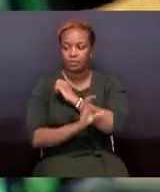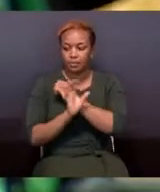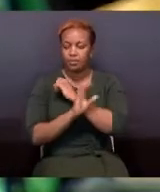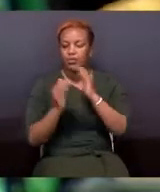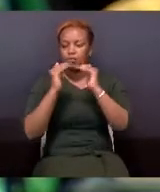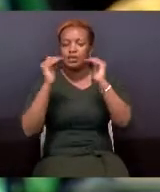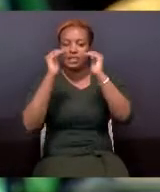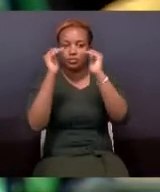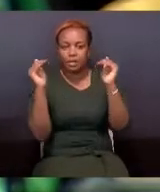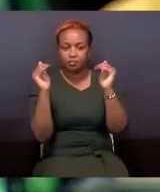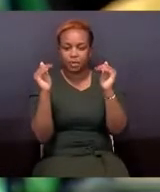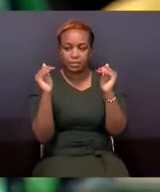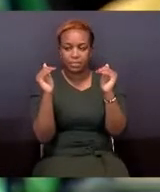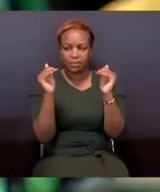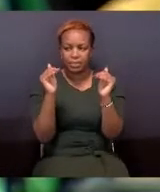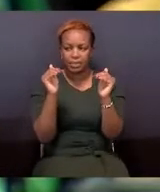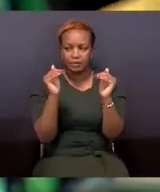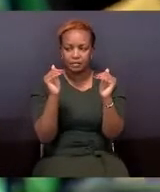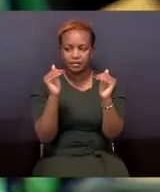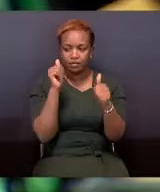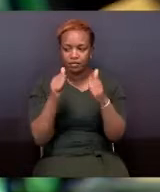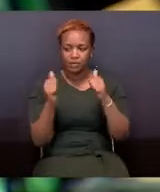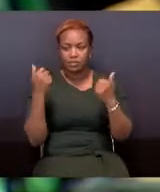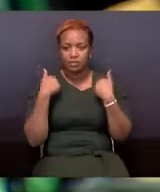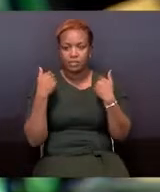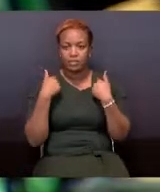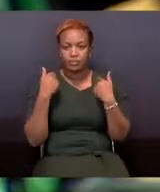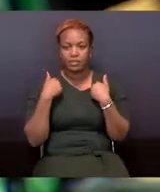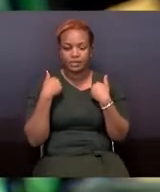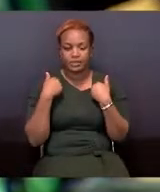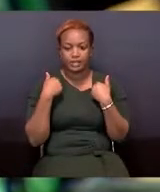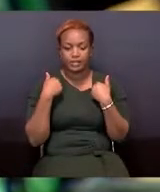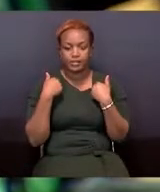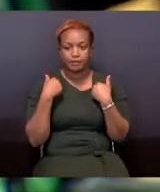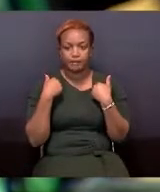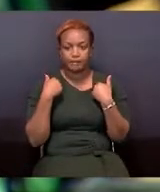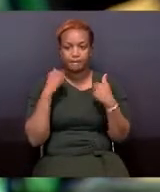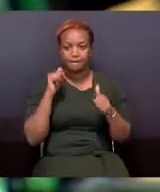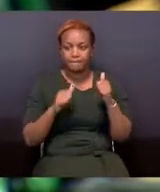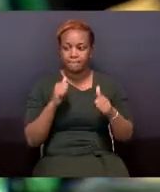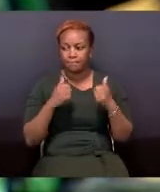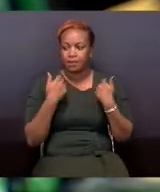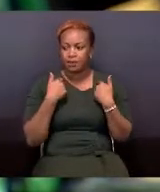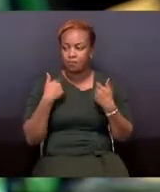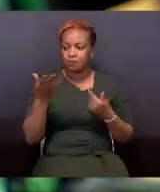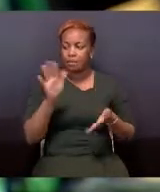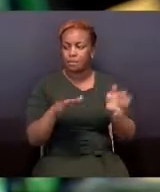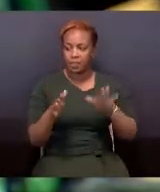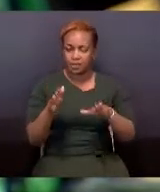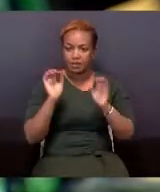meet at the summit, we listen from each other, what have you been doing and what else can I do? So when they go back, they also